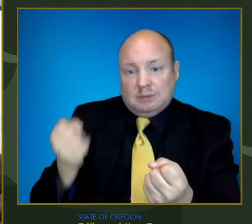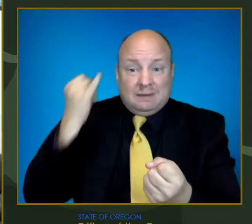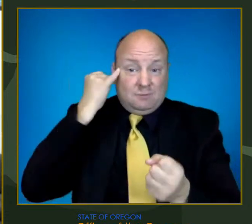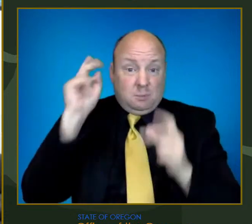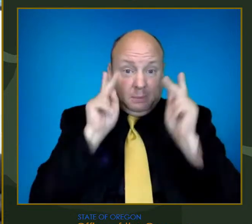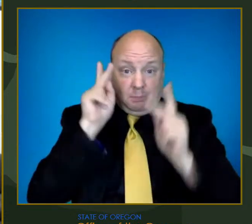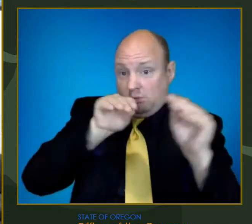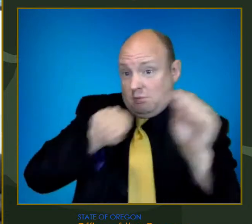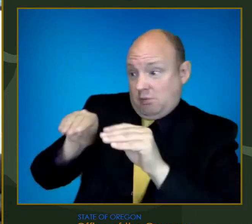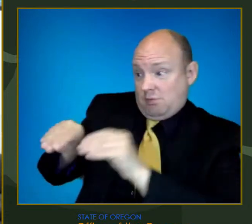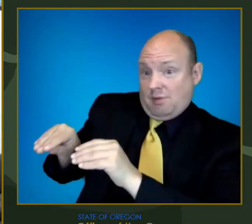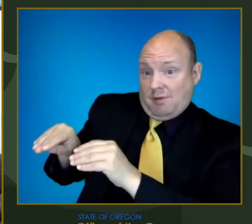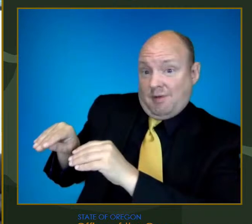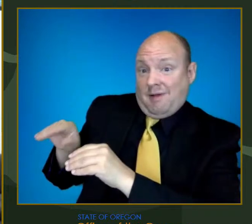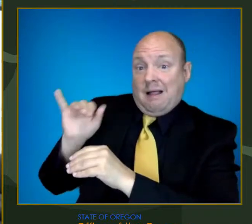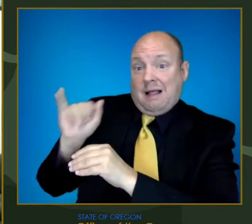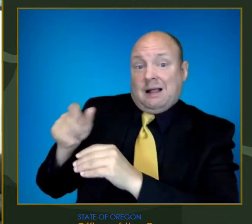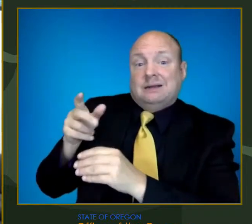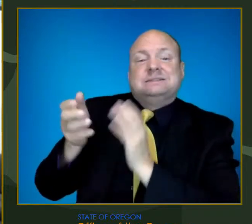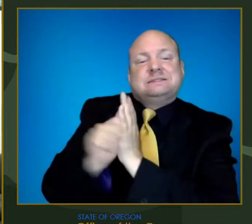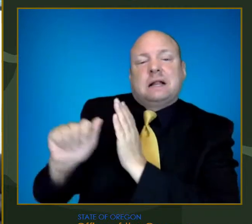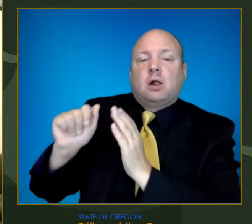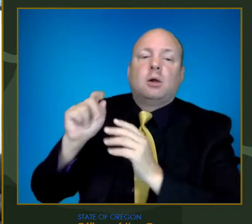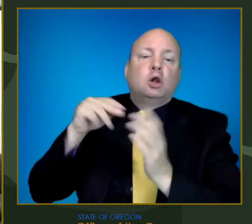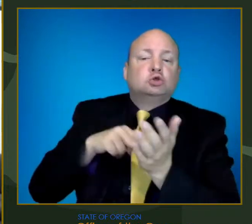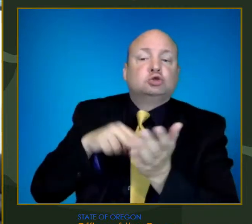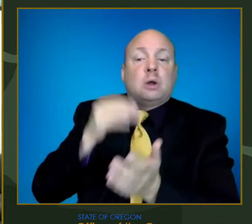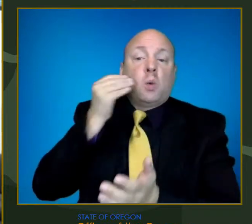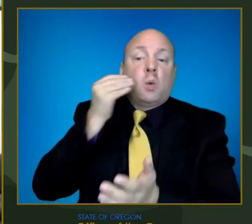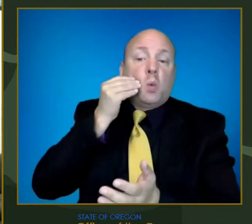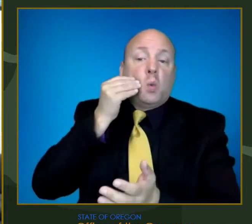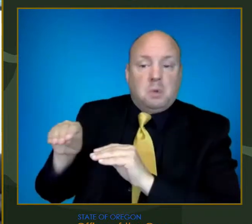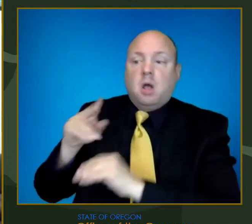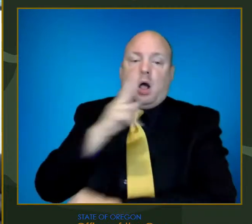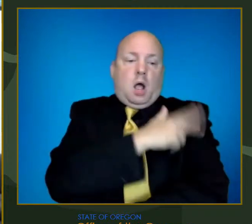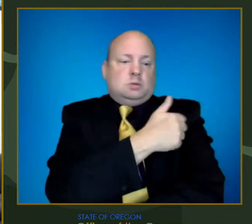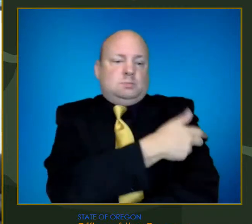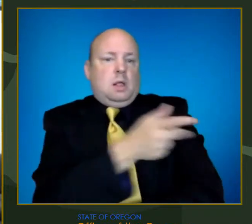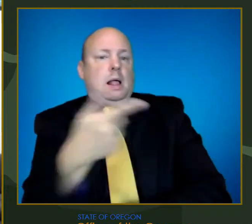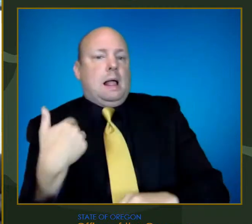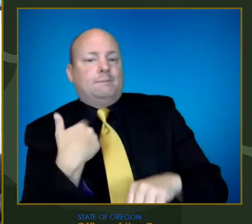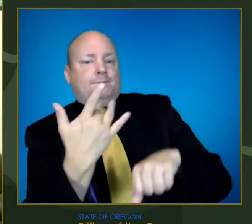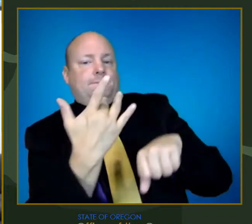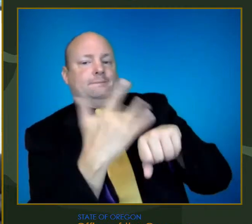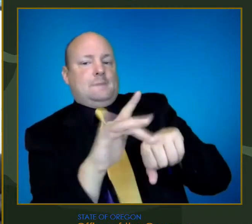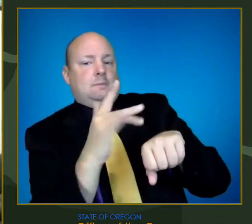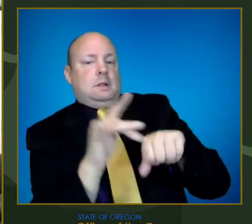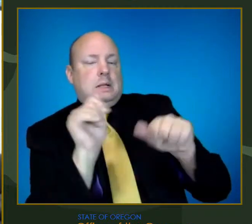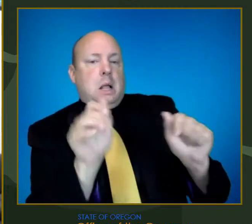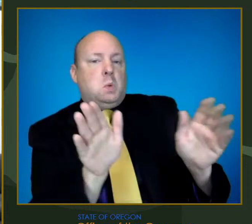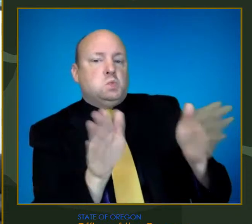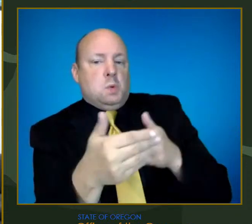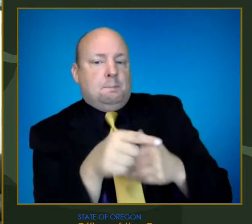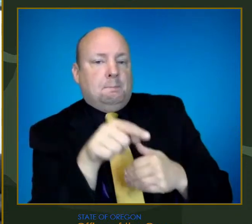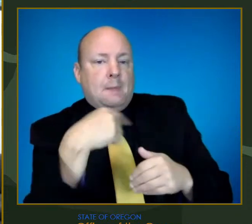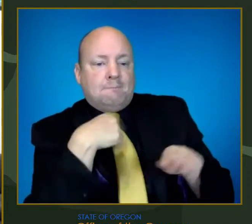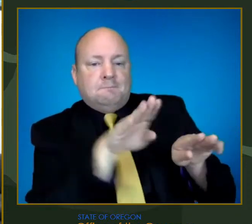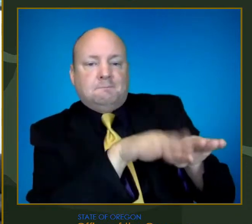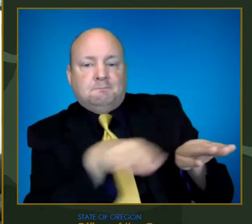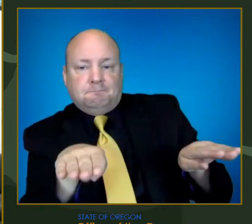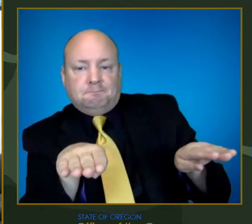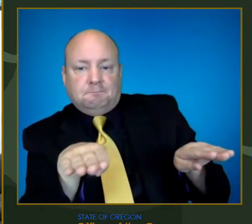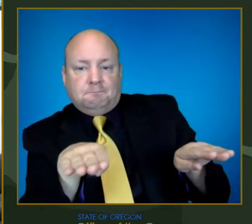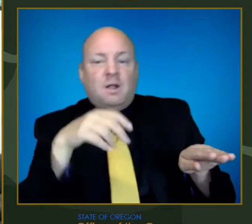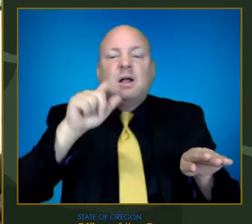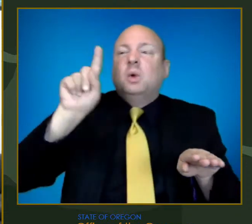beds and staff to care for seriously ill patients with COVID-19 or other diseases, injuries, or trauma.